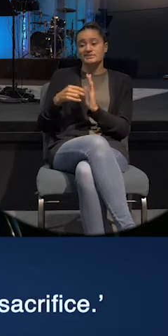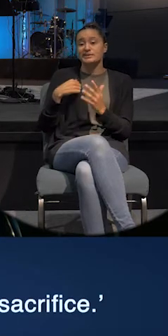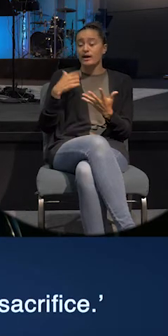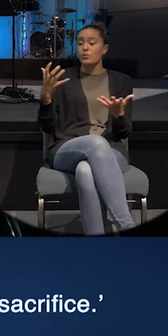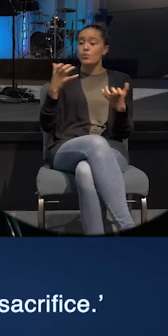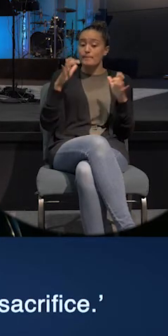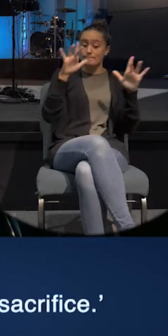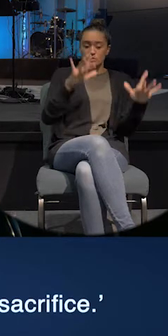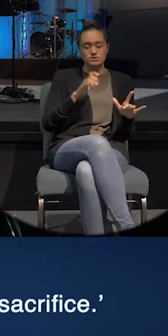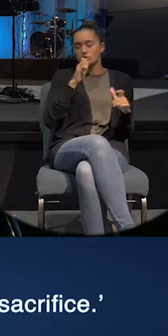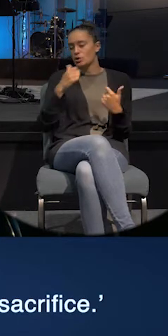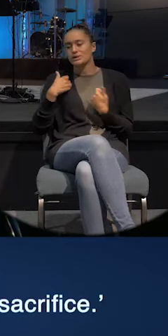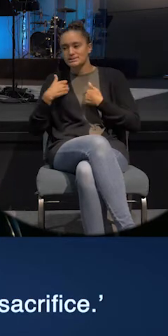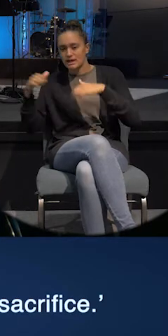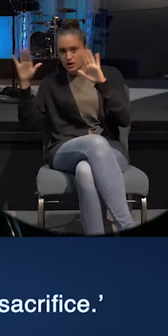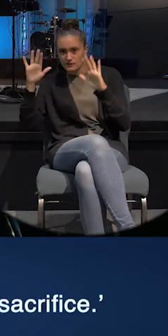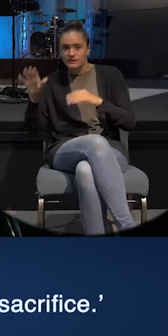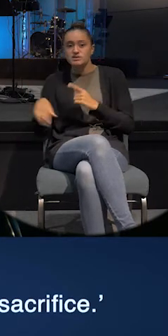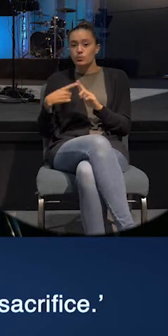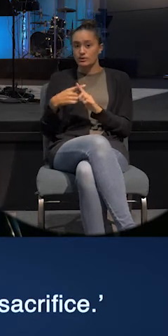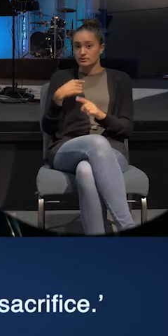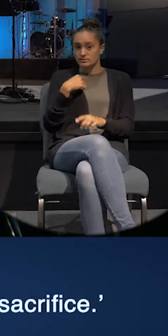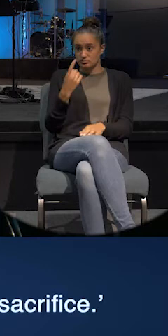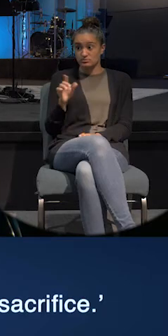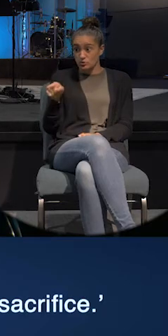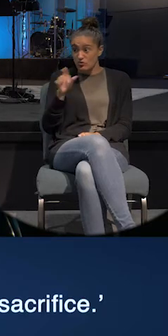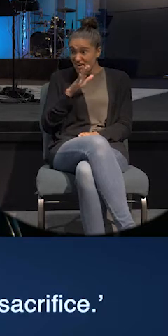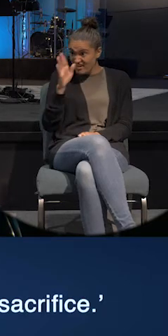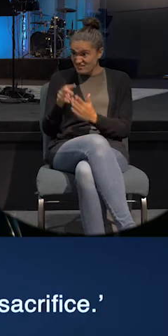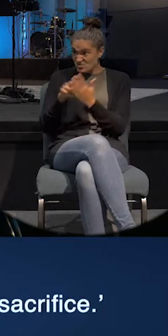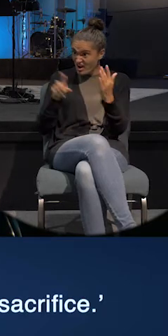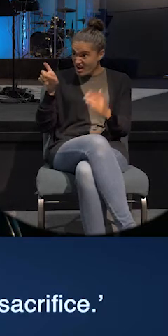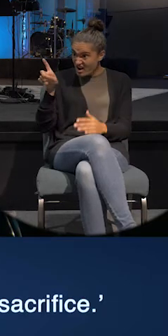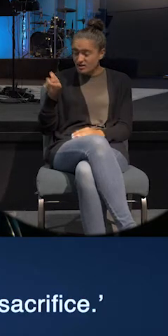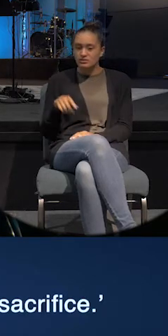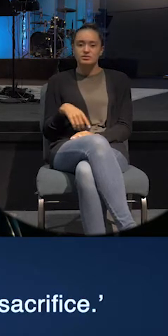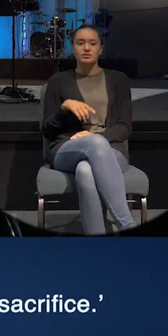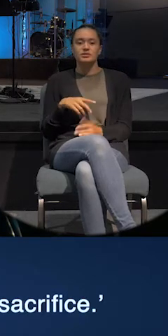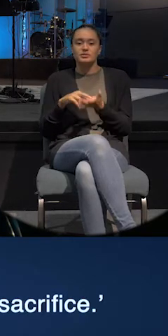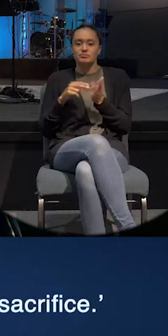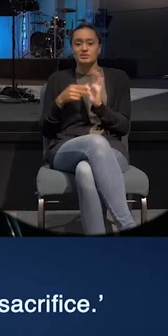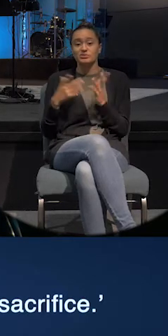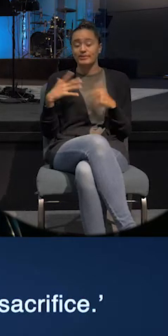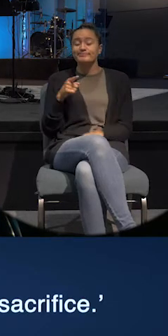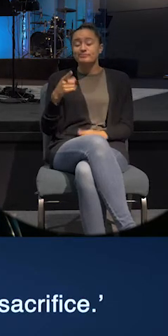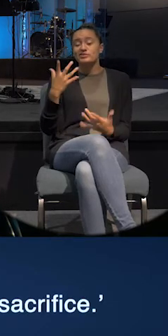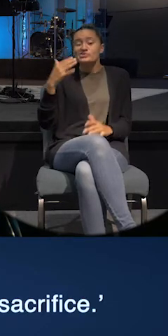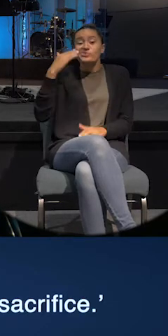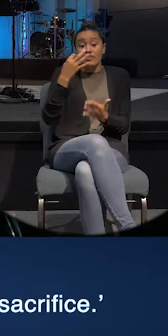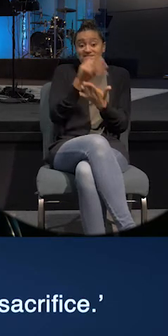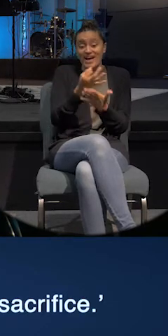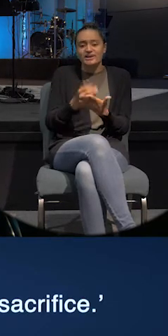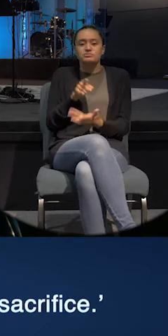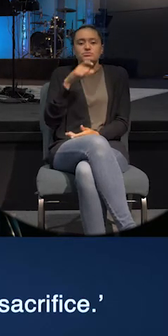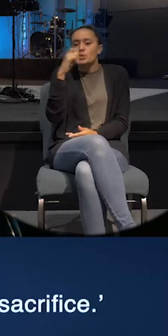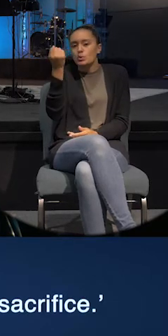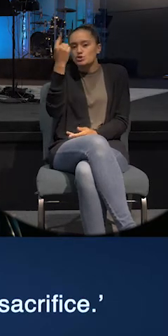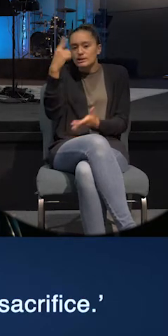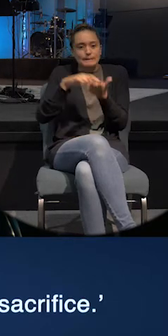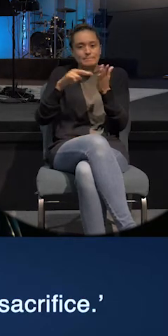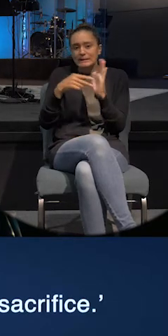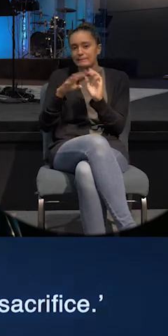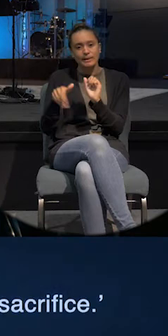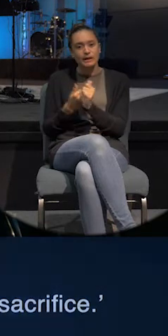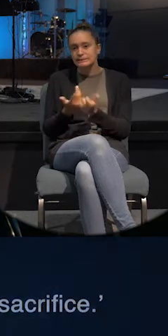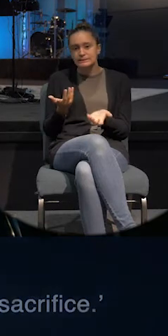not sacrifice." So when he says, "Have you never read?" that's a way of saying, you know the facts, but you don't understand. You don't know the meaning.